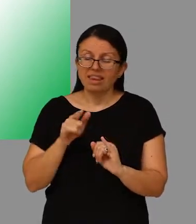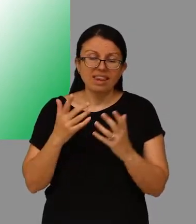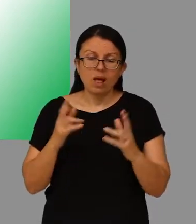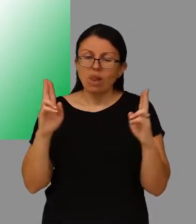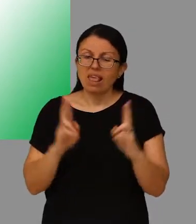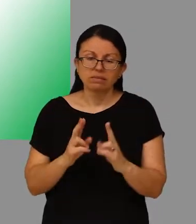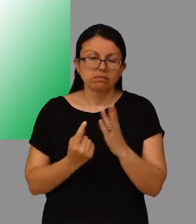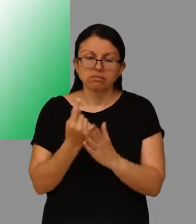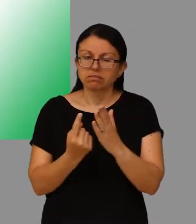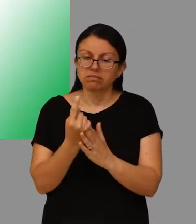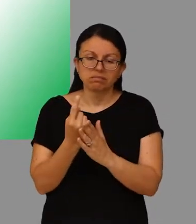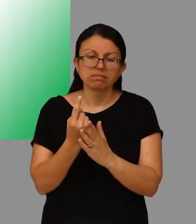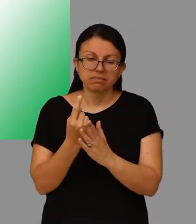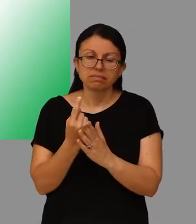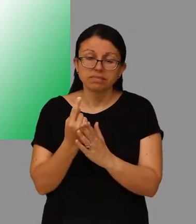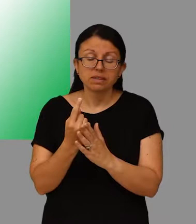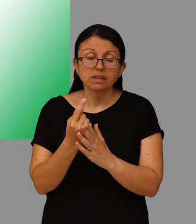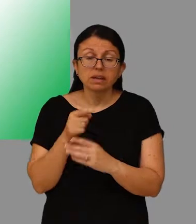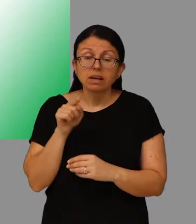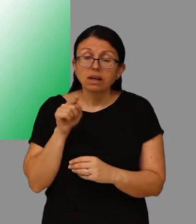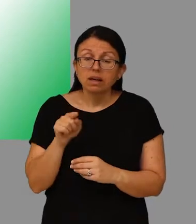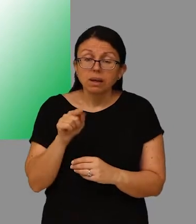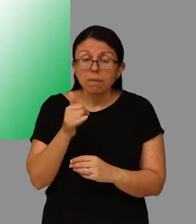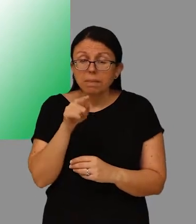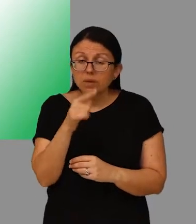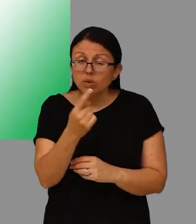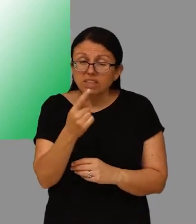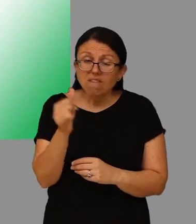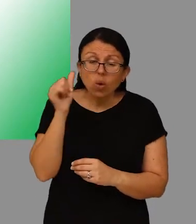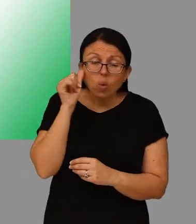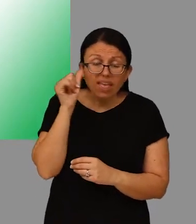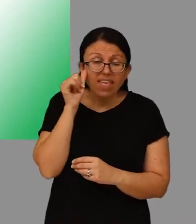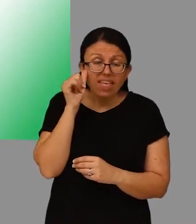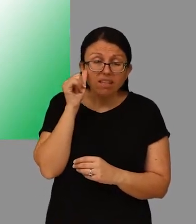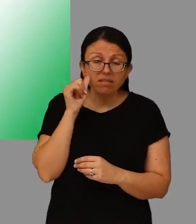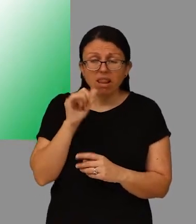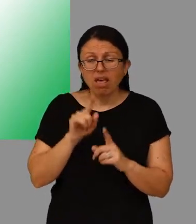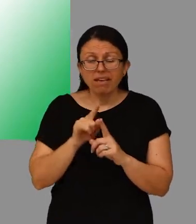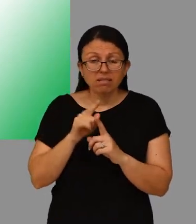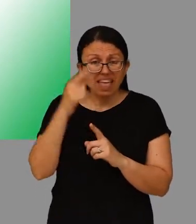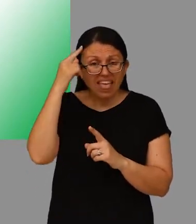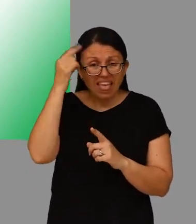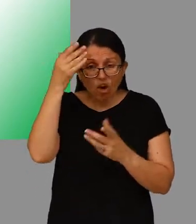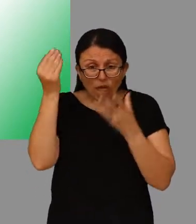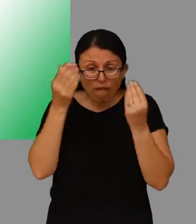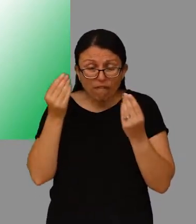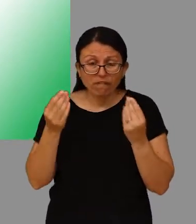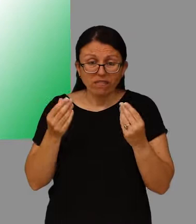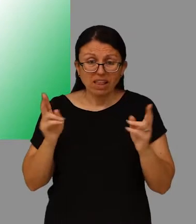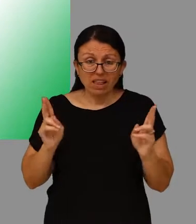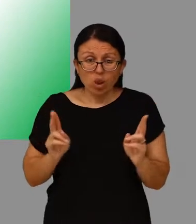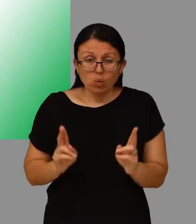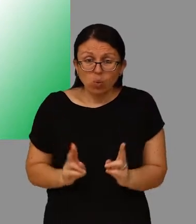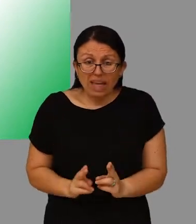common these days. The side effects that you're probably most aware of are things like hair loss,